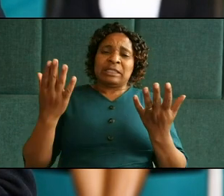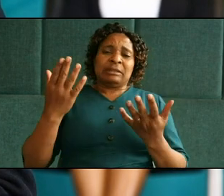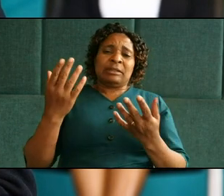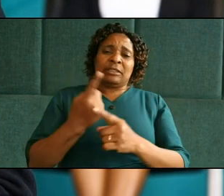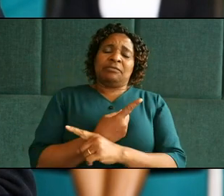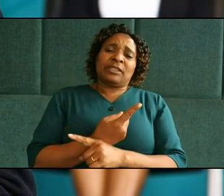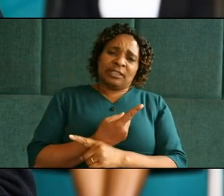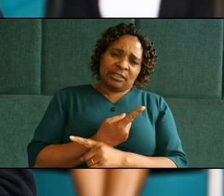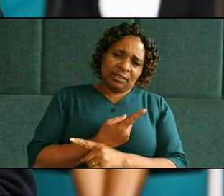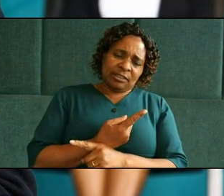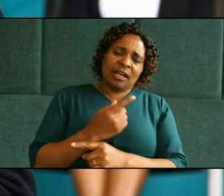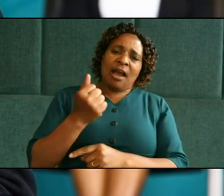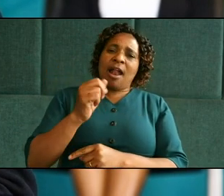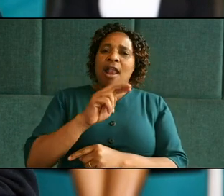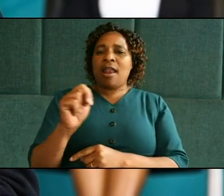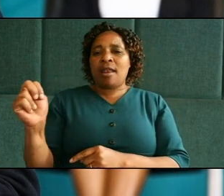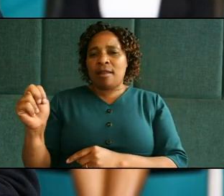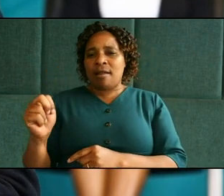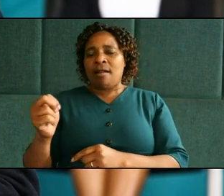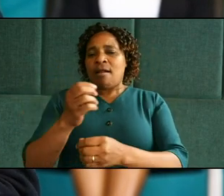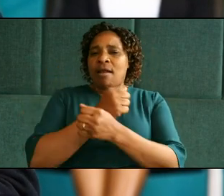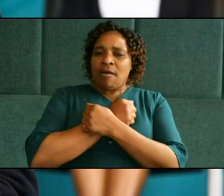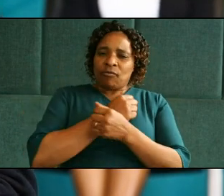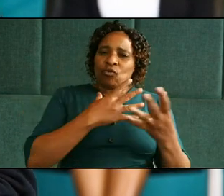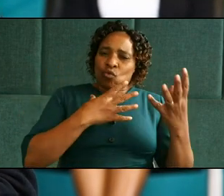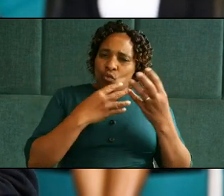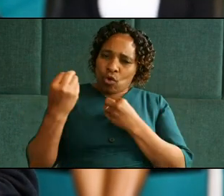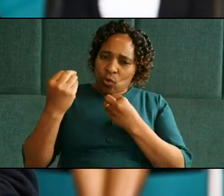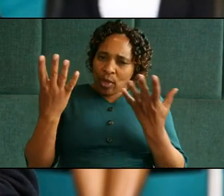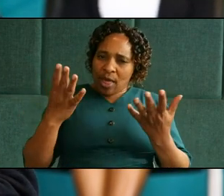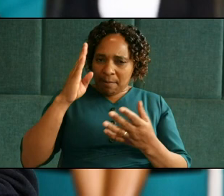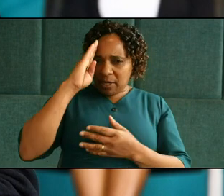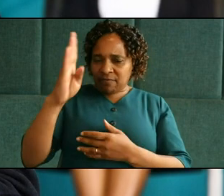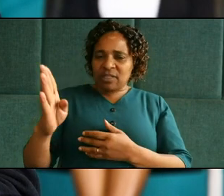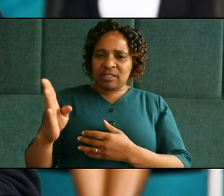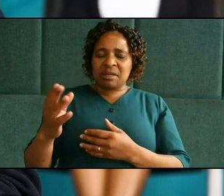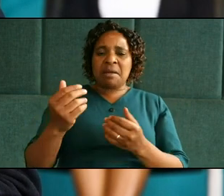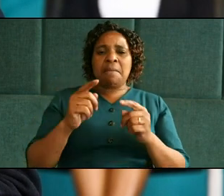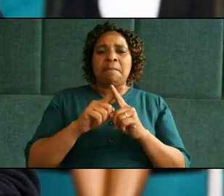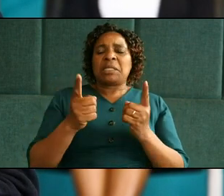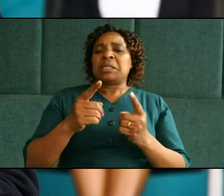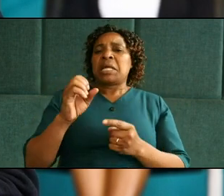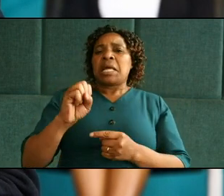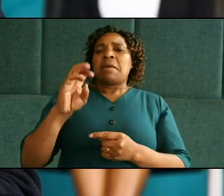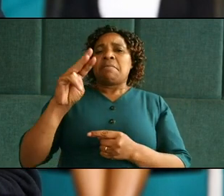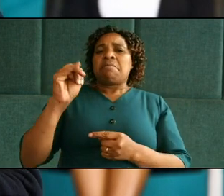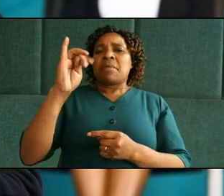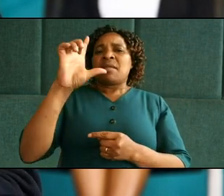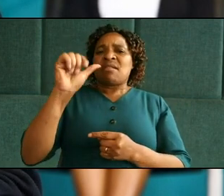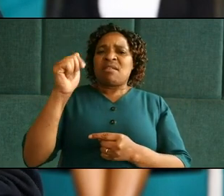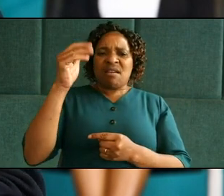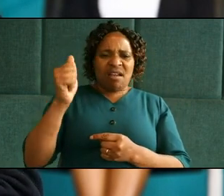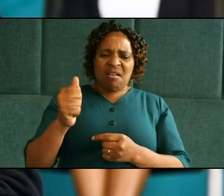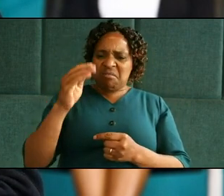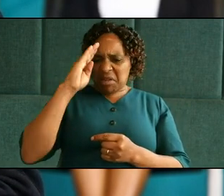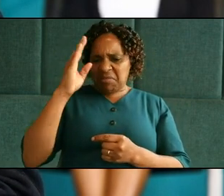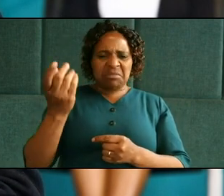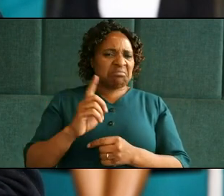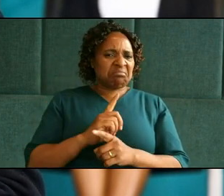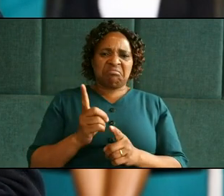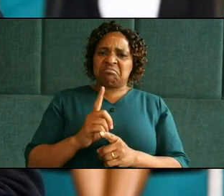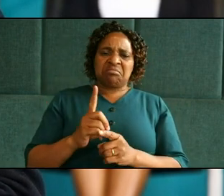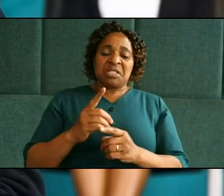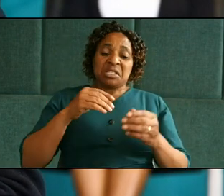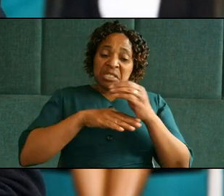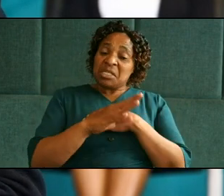it was that Anna loved going for pathfinders, but Emilia wasn't really into pathfinders. In fact, she didn't go to church